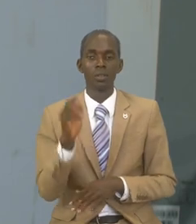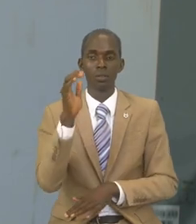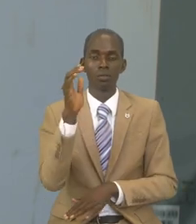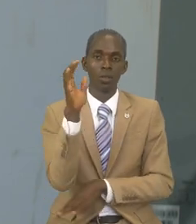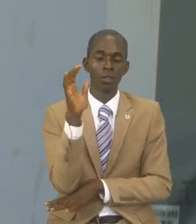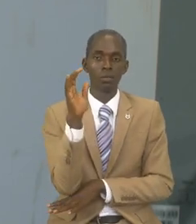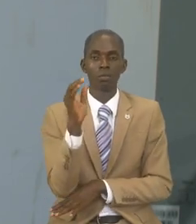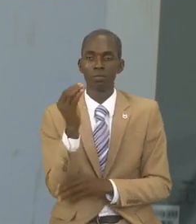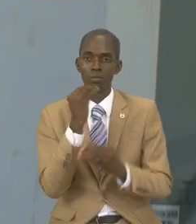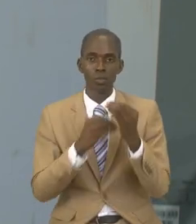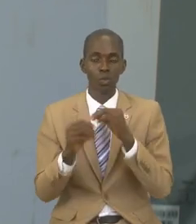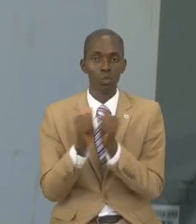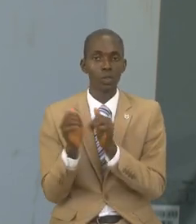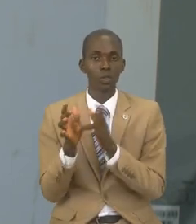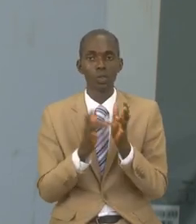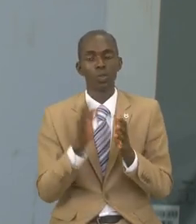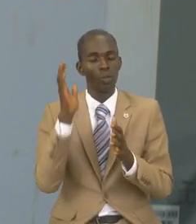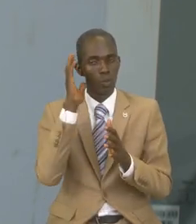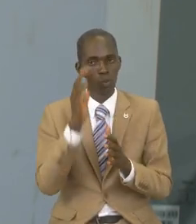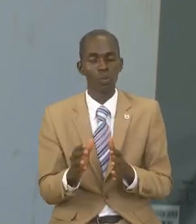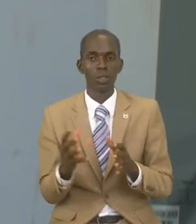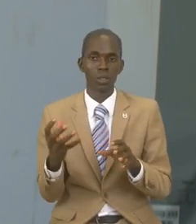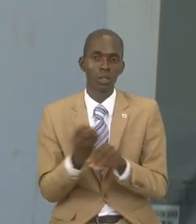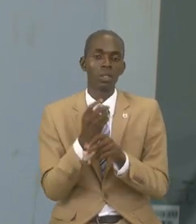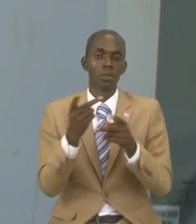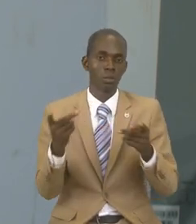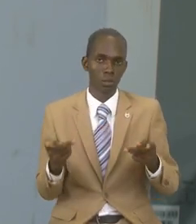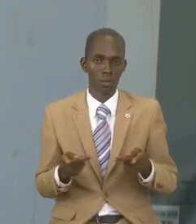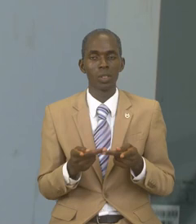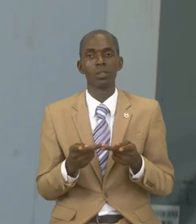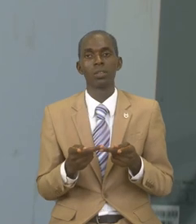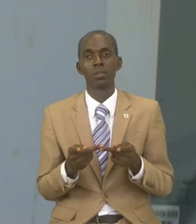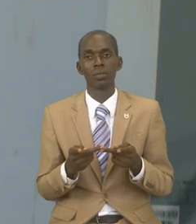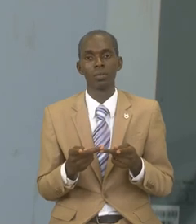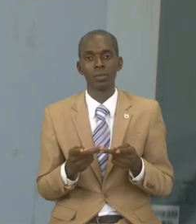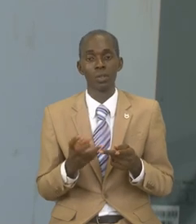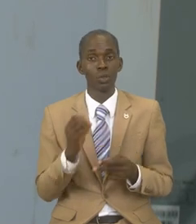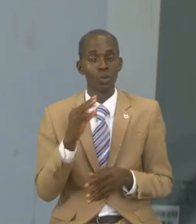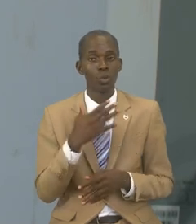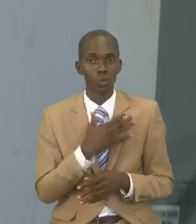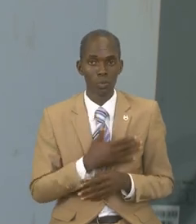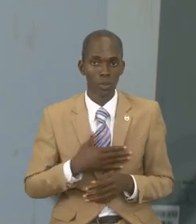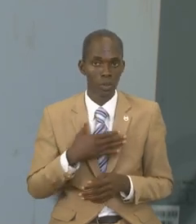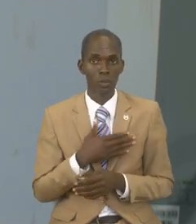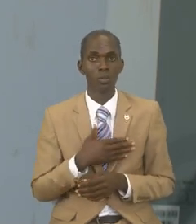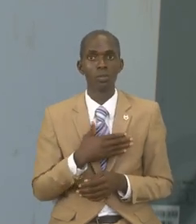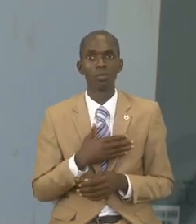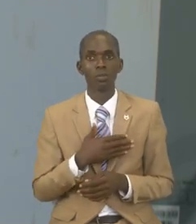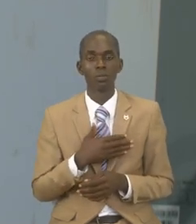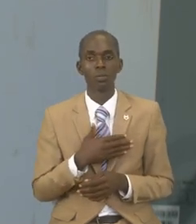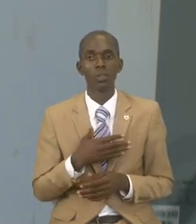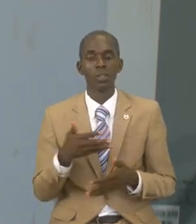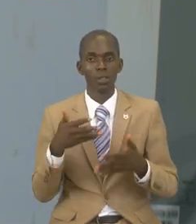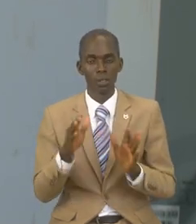we hold in the campus hall behind us here. So please, let's